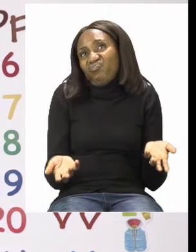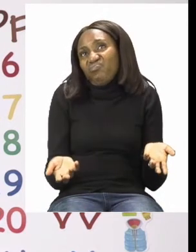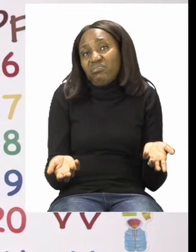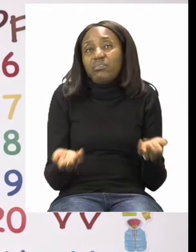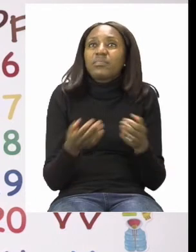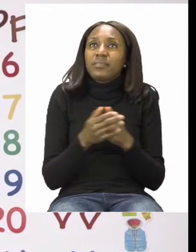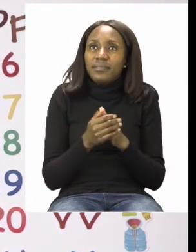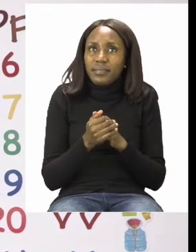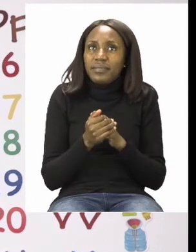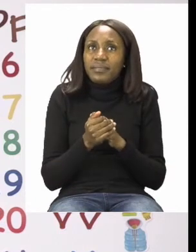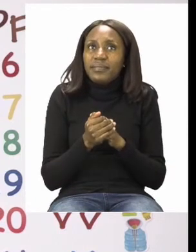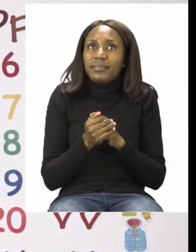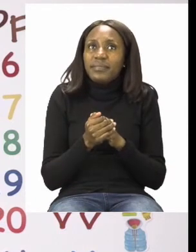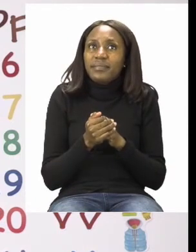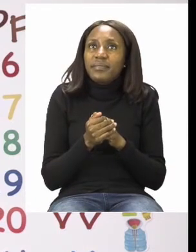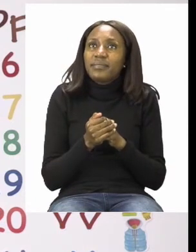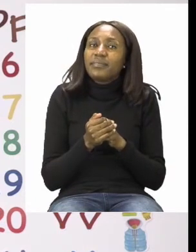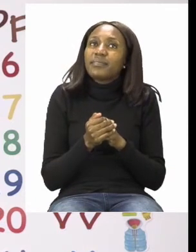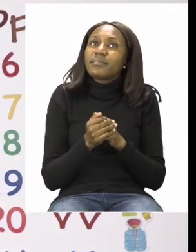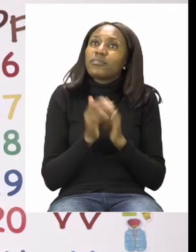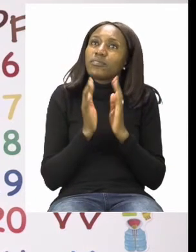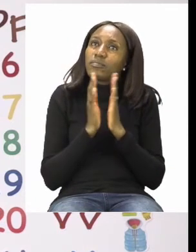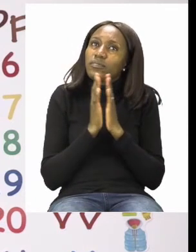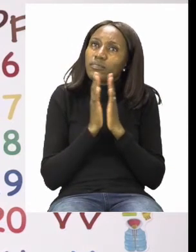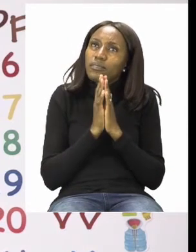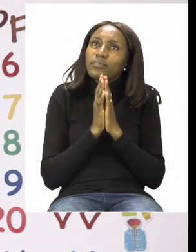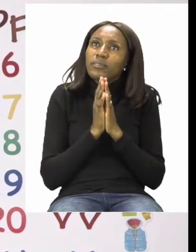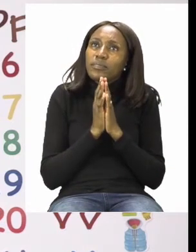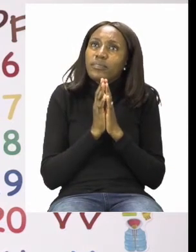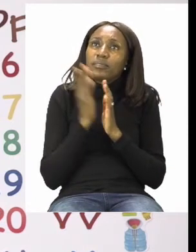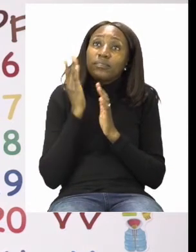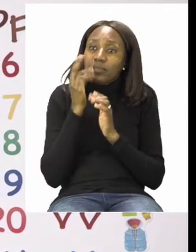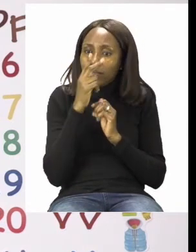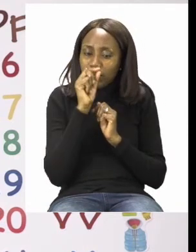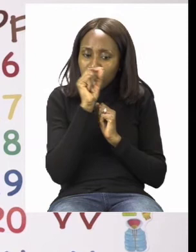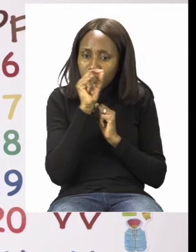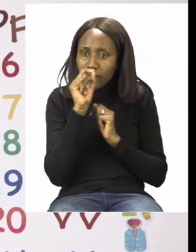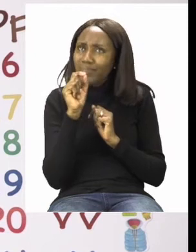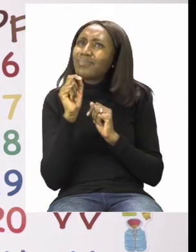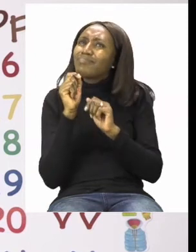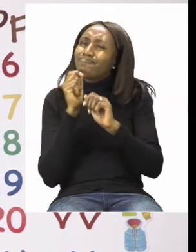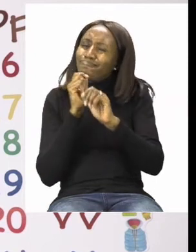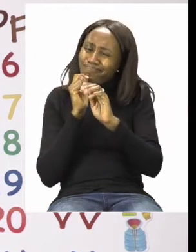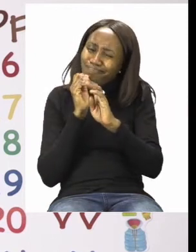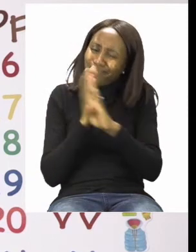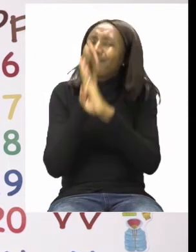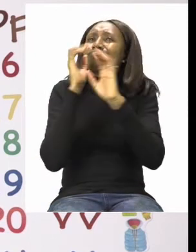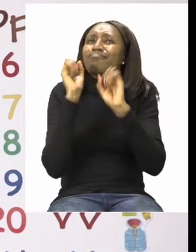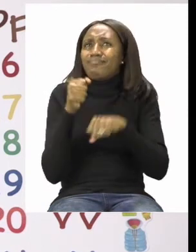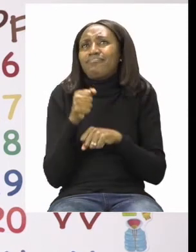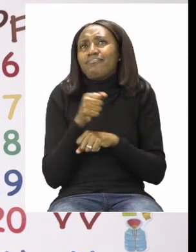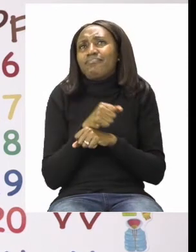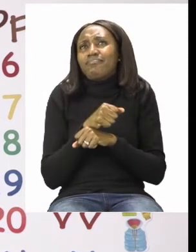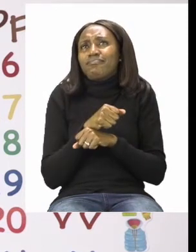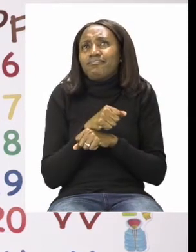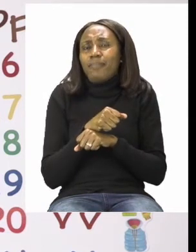The second one is that catch all the trace lines. Make sure that your pencil passes through